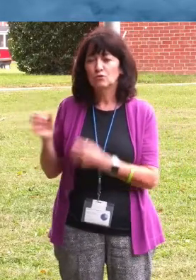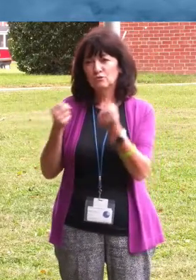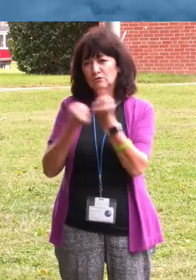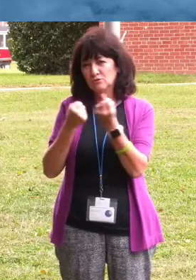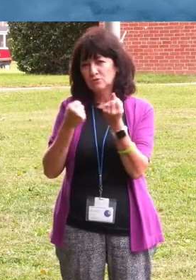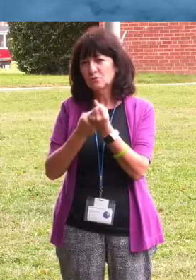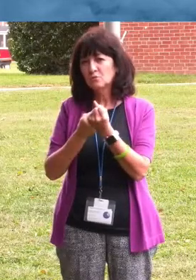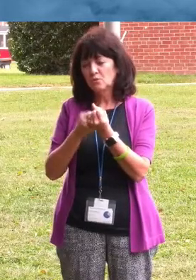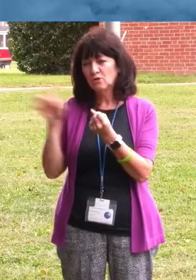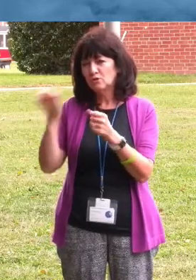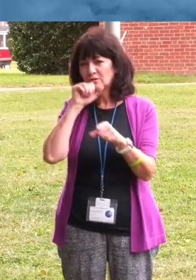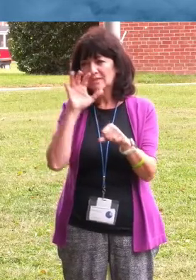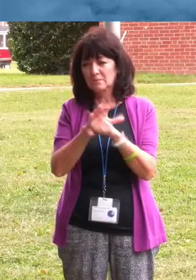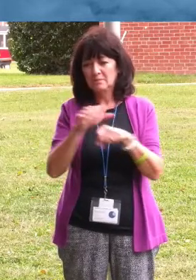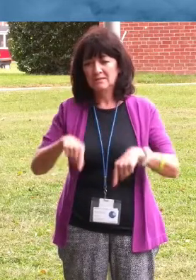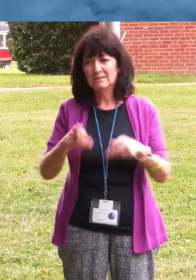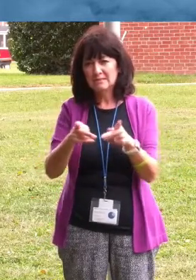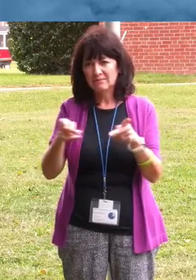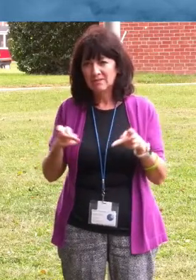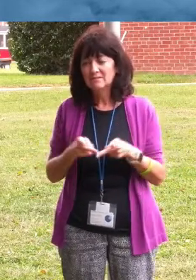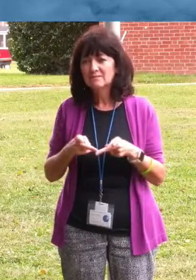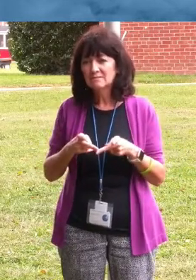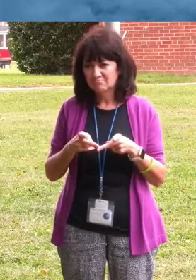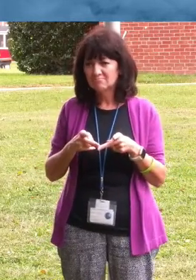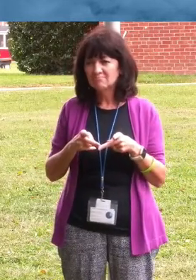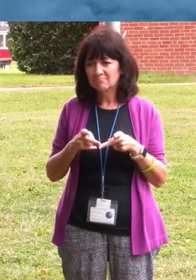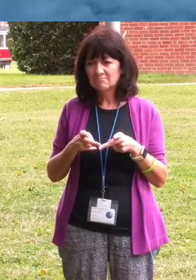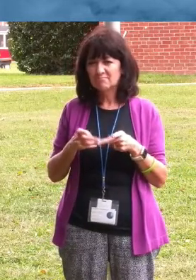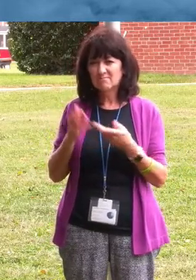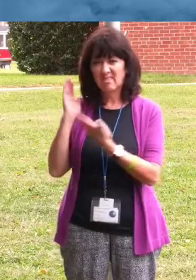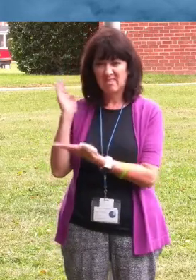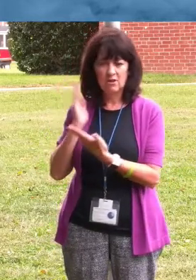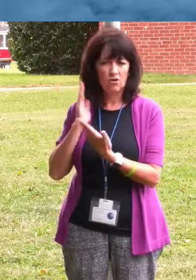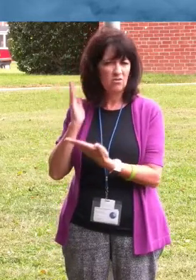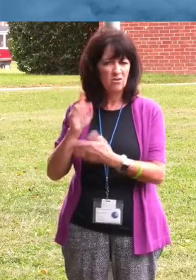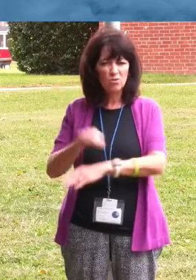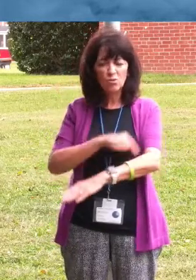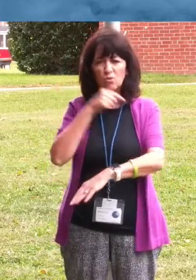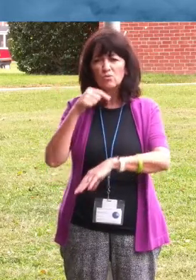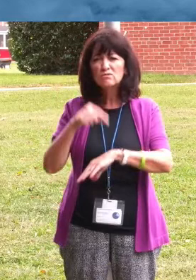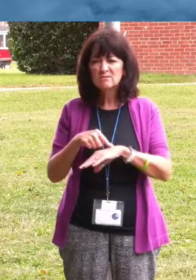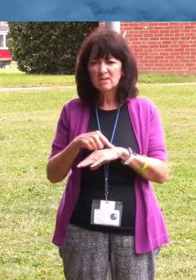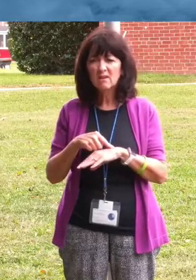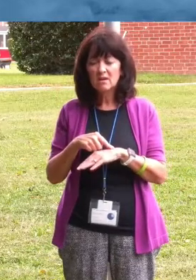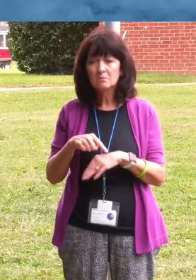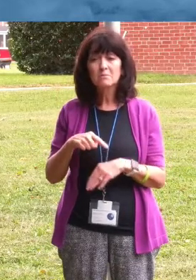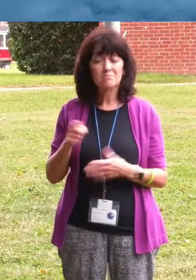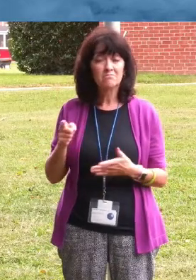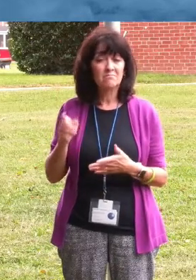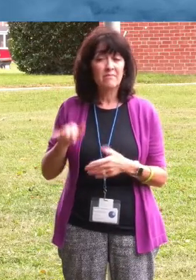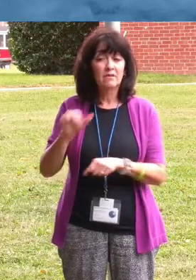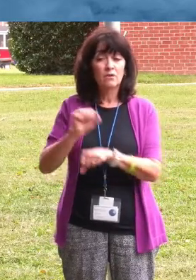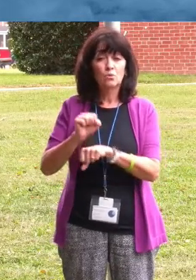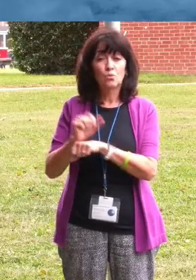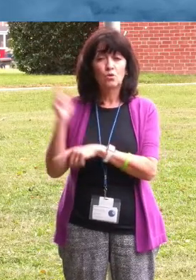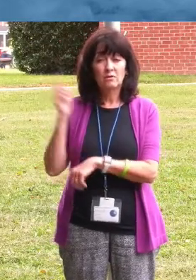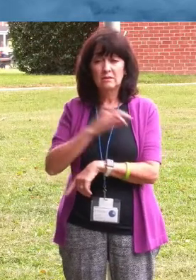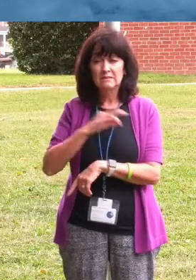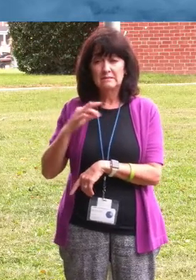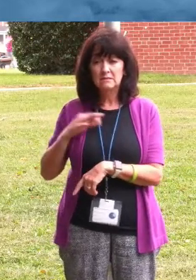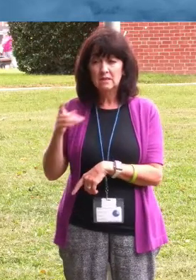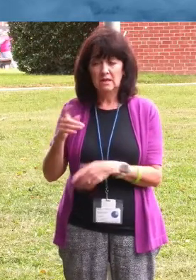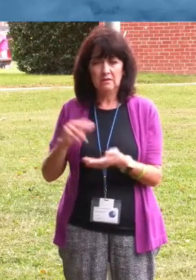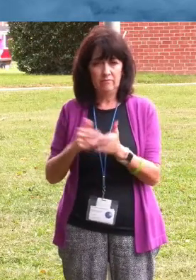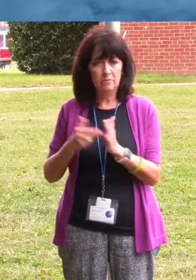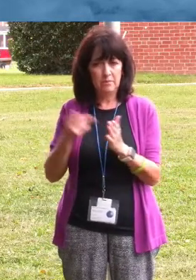these facilities. I can tell you it's there, and it's been there for a long time. The staff that are their constituents here in the